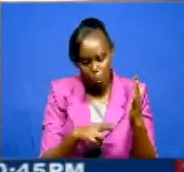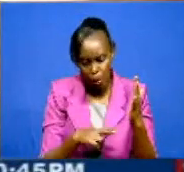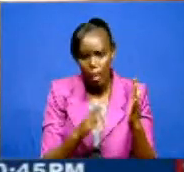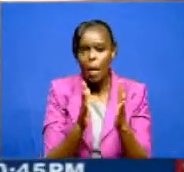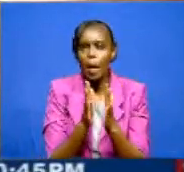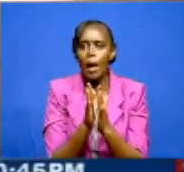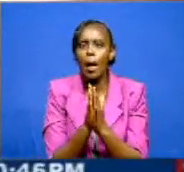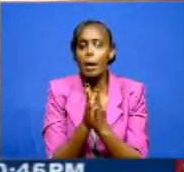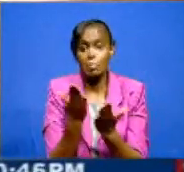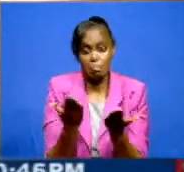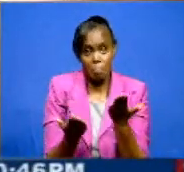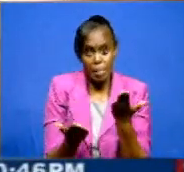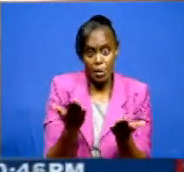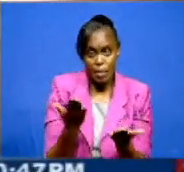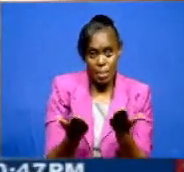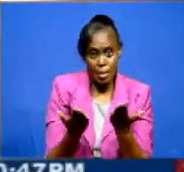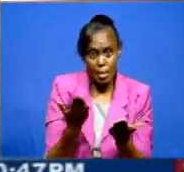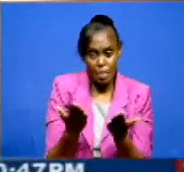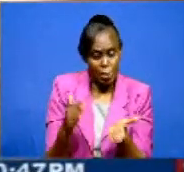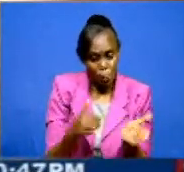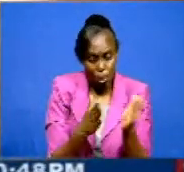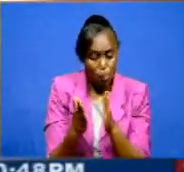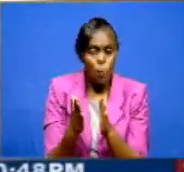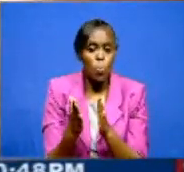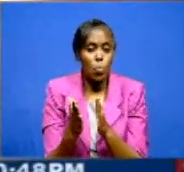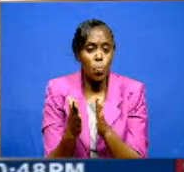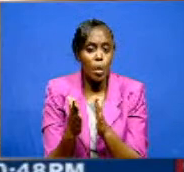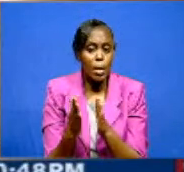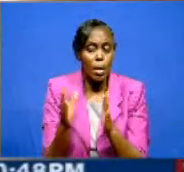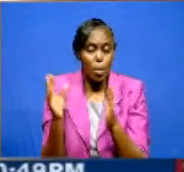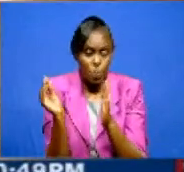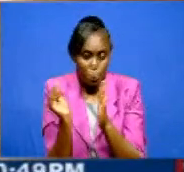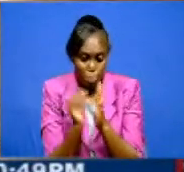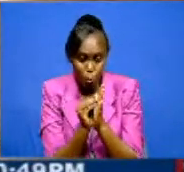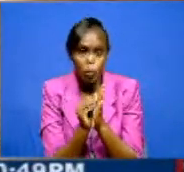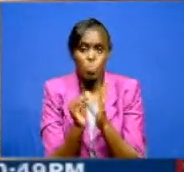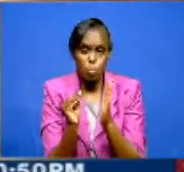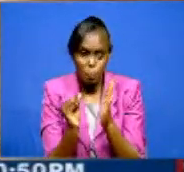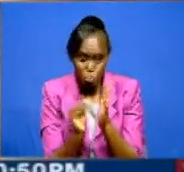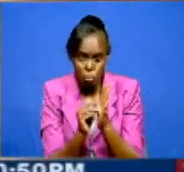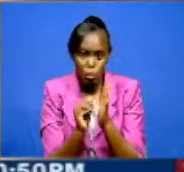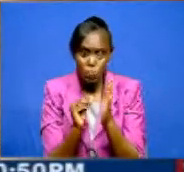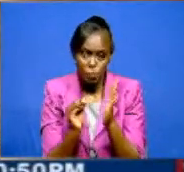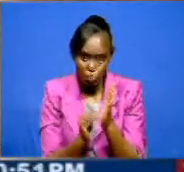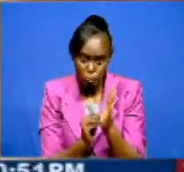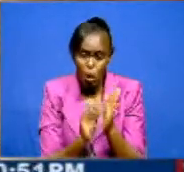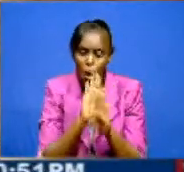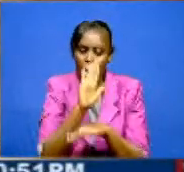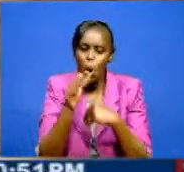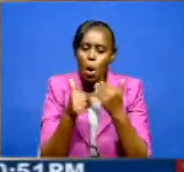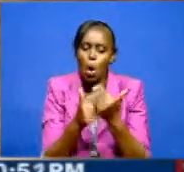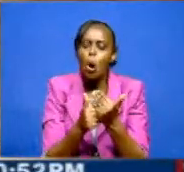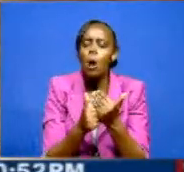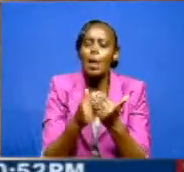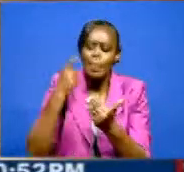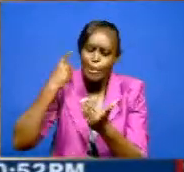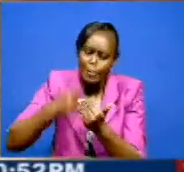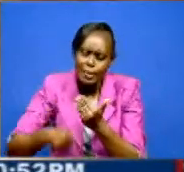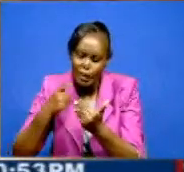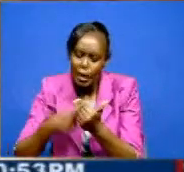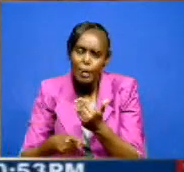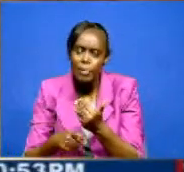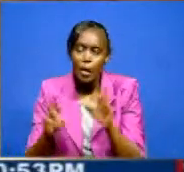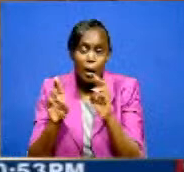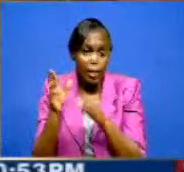and perhaps we should find a way of enforcing that all deductions. In fact,